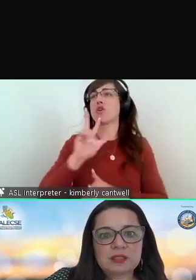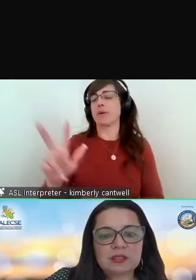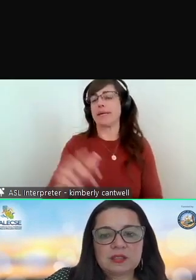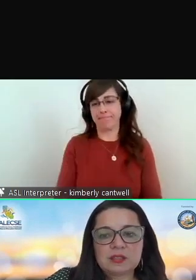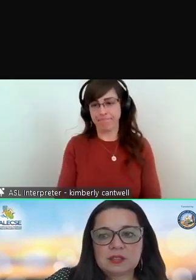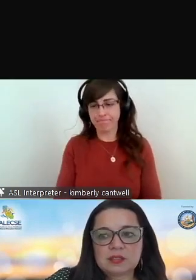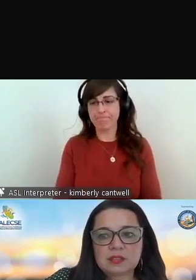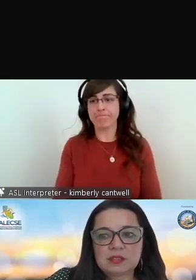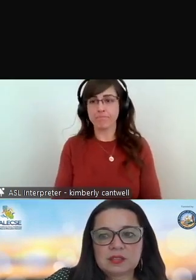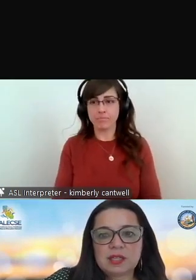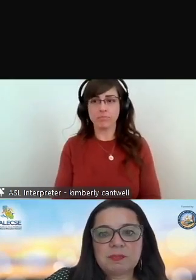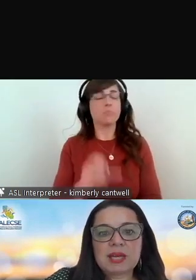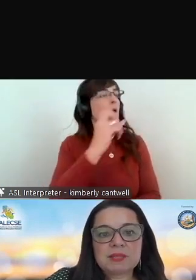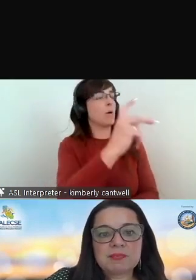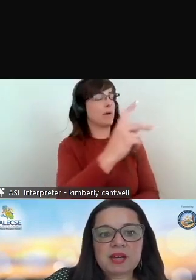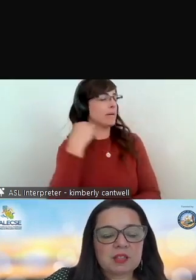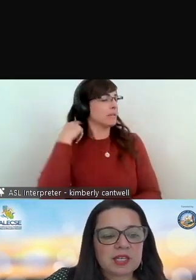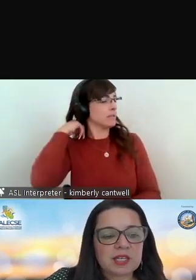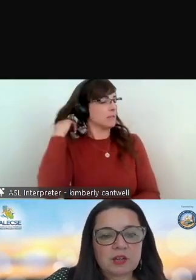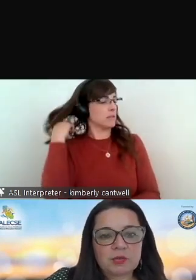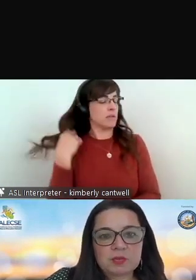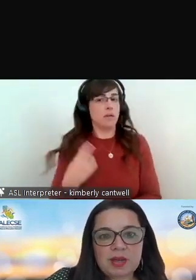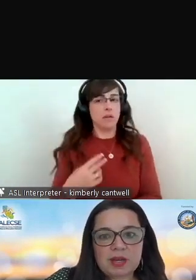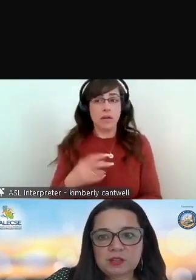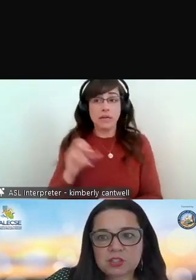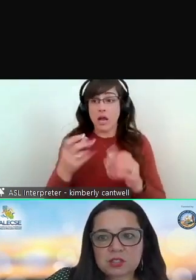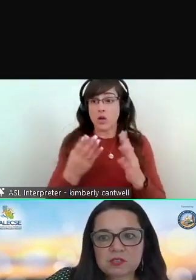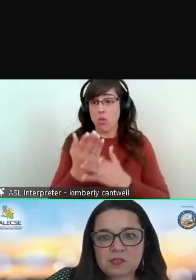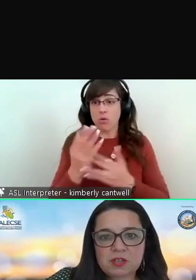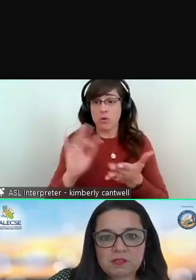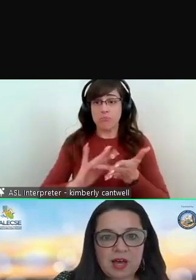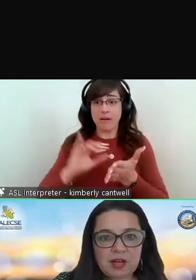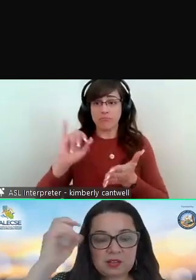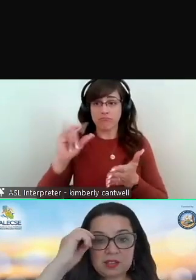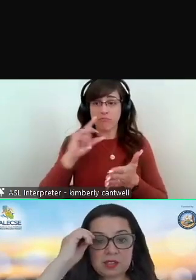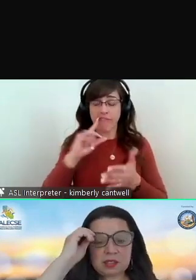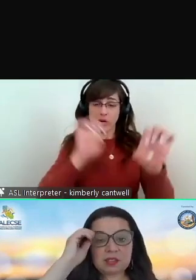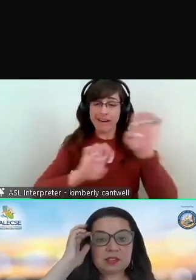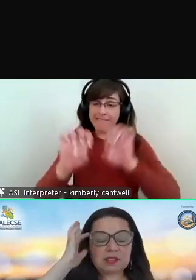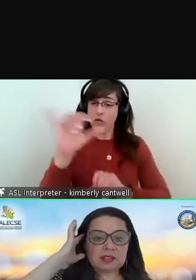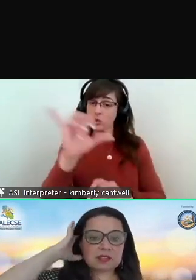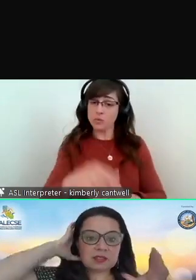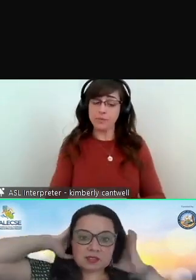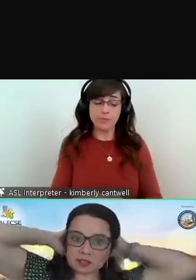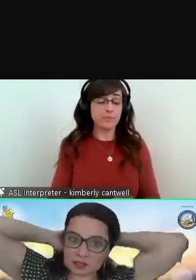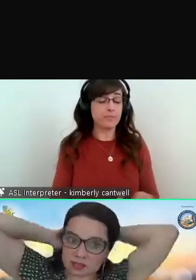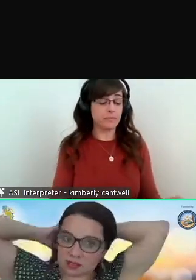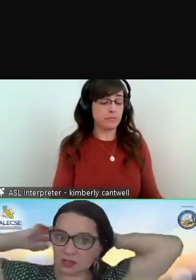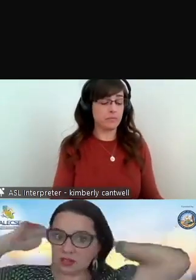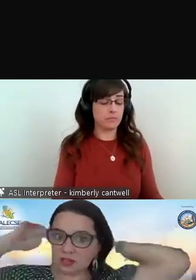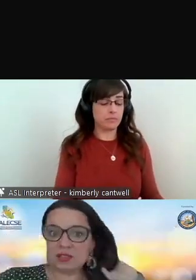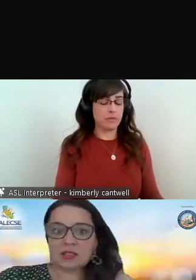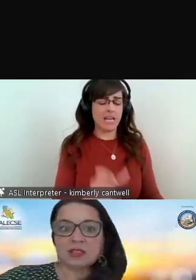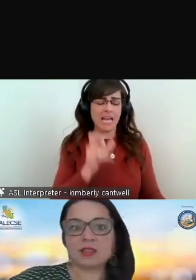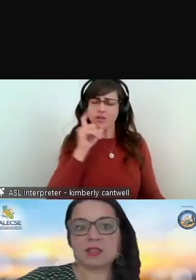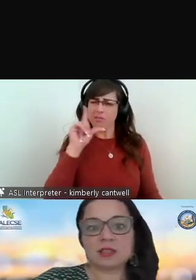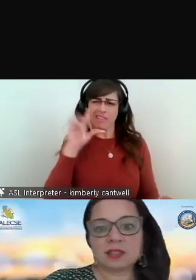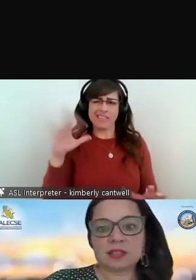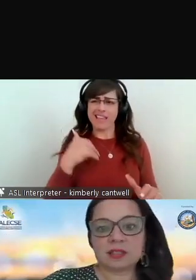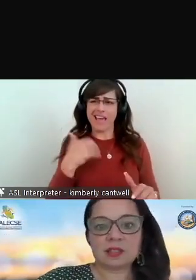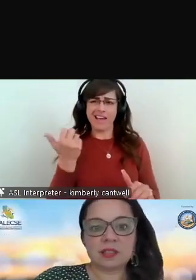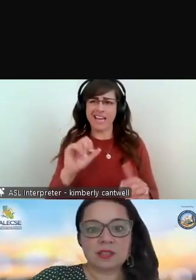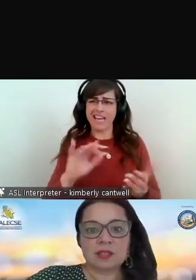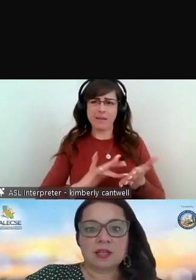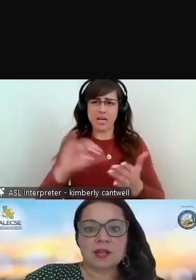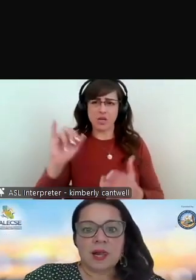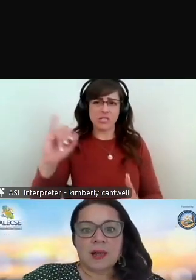3. Okay. But his medical, he can go through his medical insurance for an eval. I don't think they have any